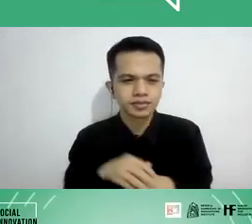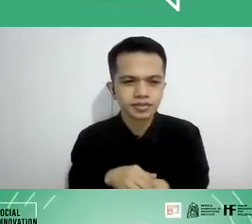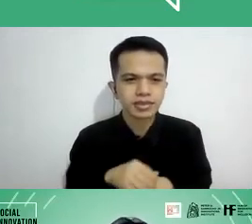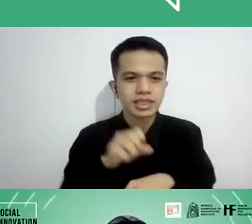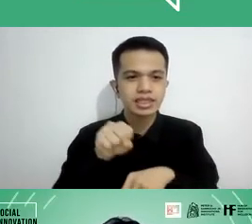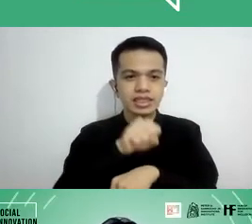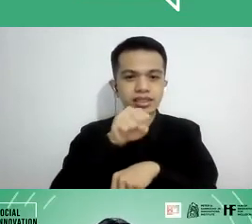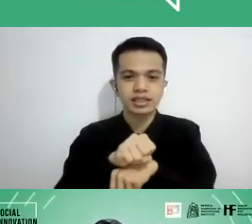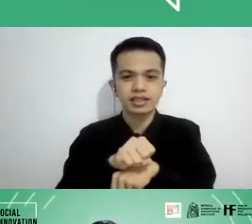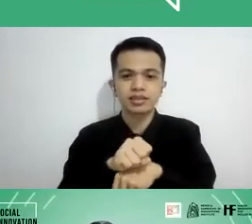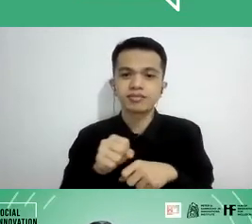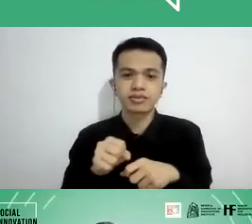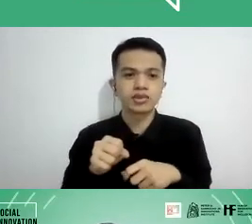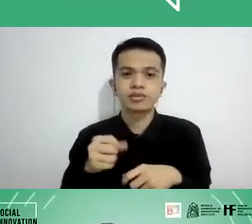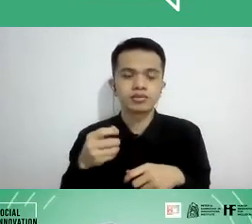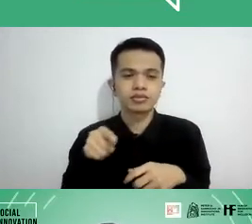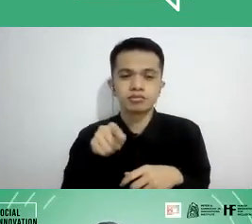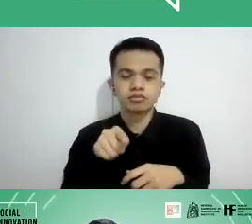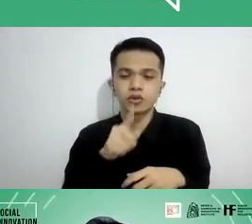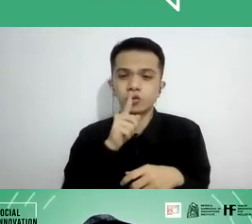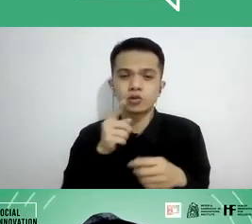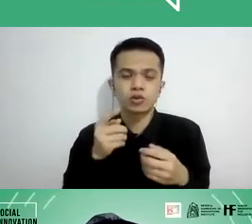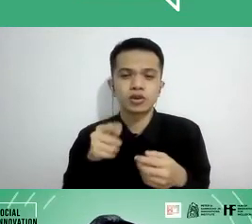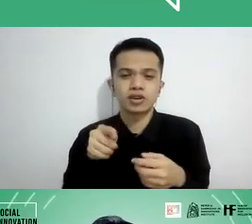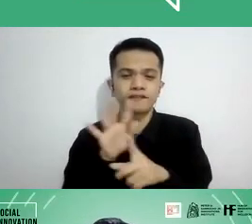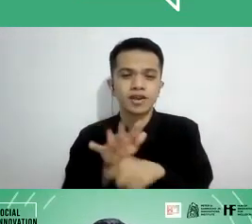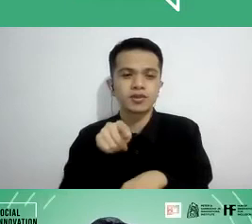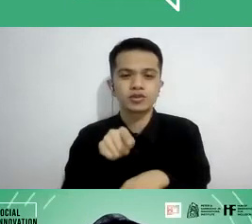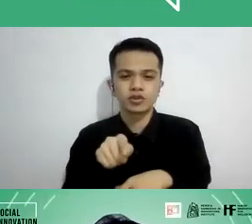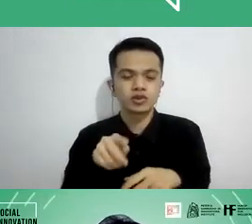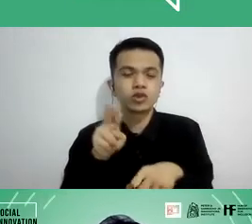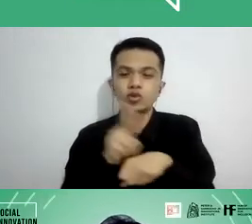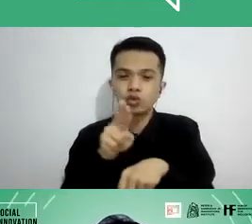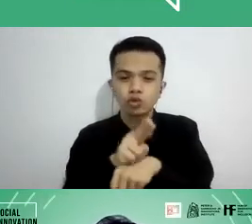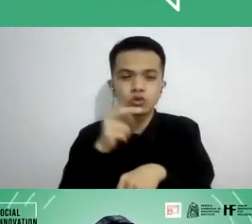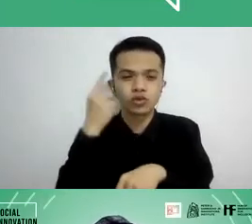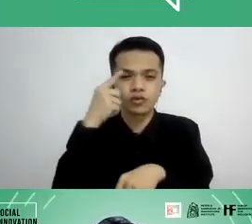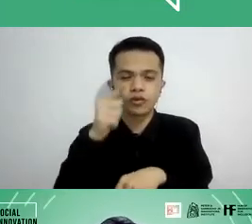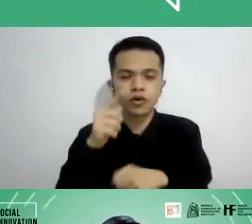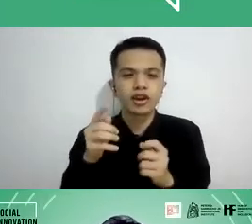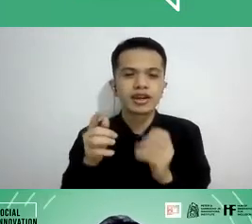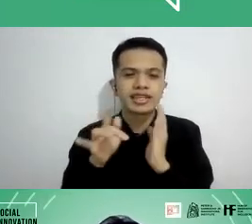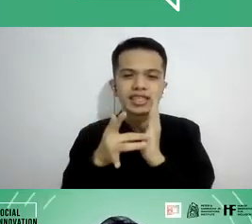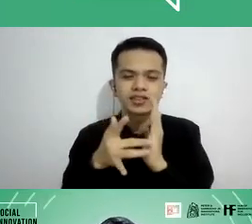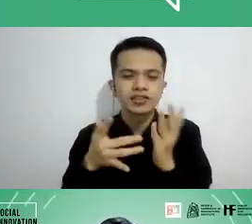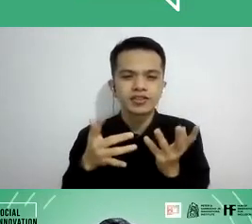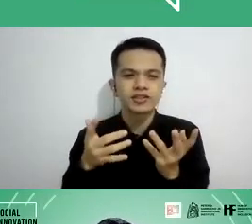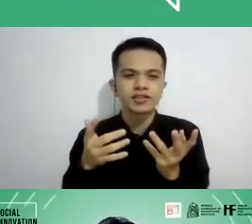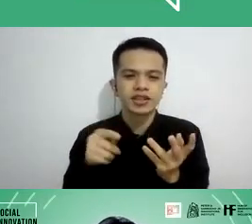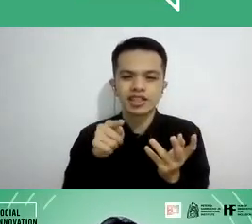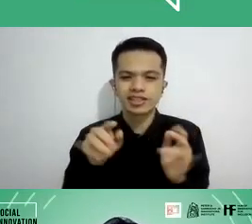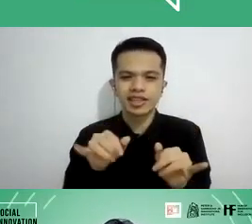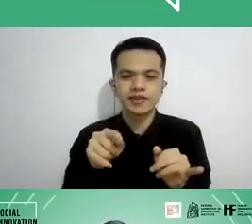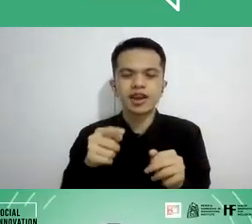Singapore, which is very common as an example, is because it actually is using smart technology and wants to adopt it as a smart nation.